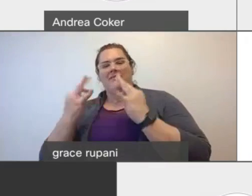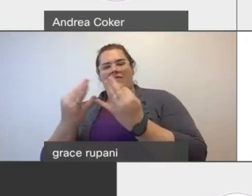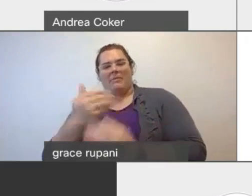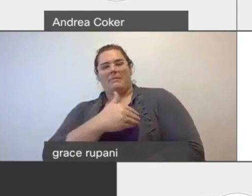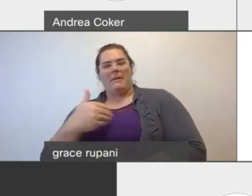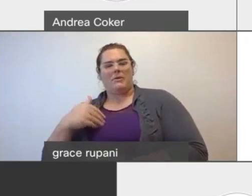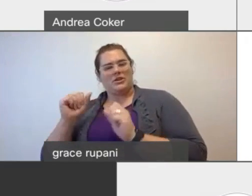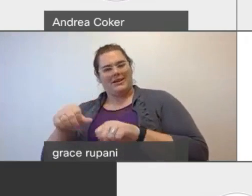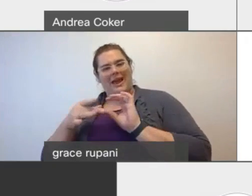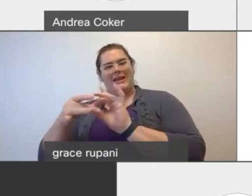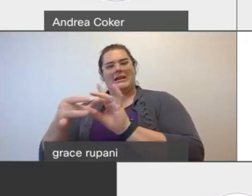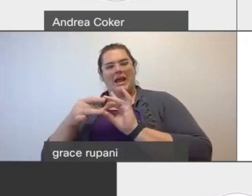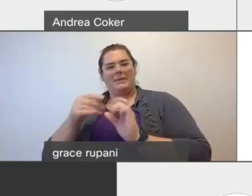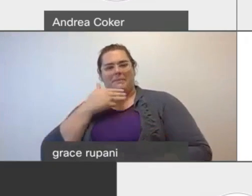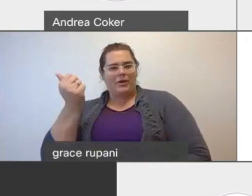members.